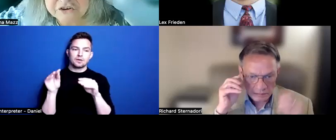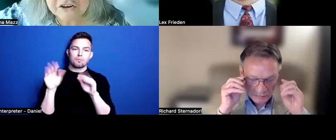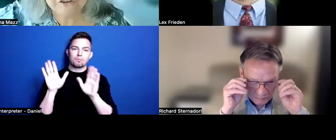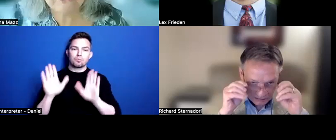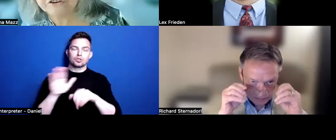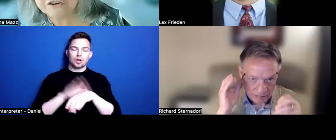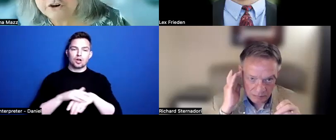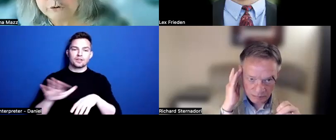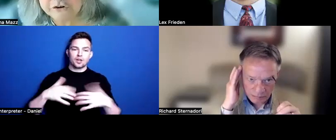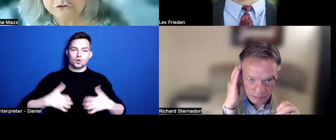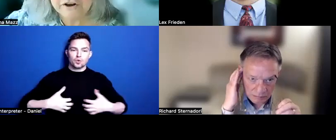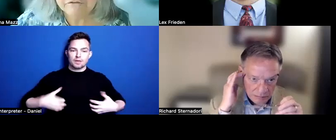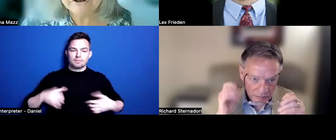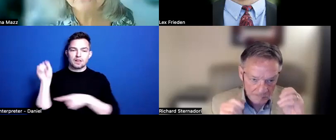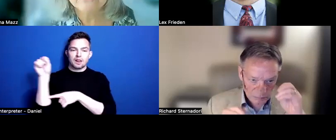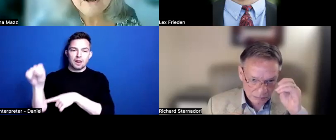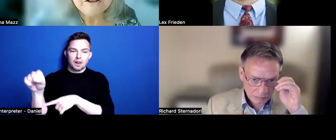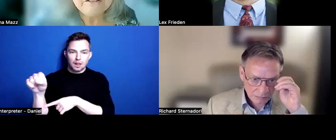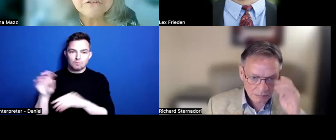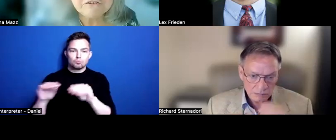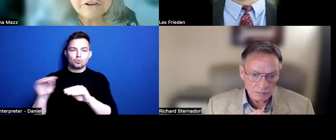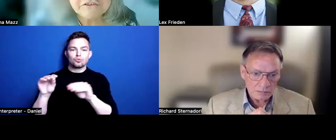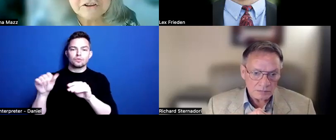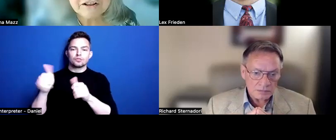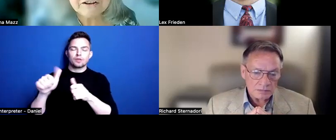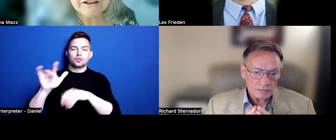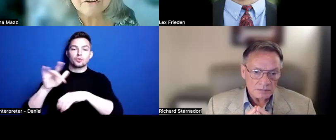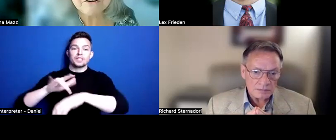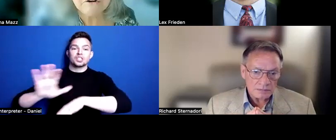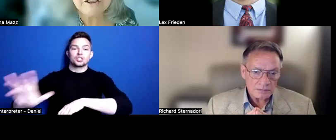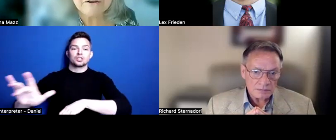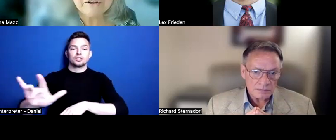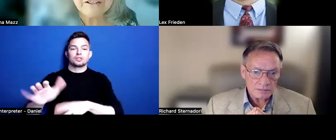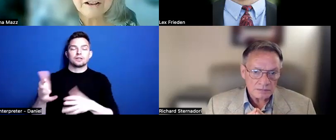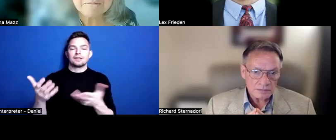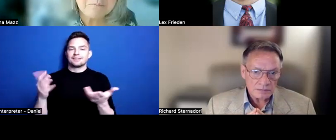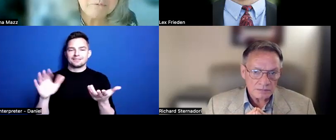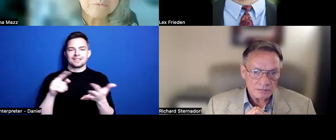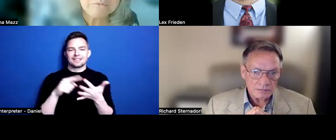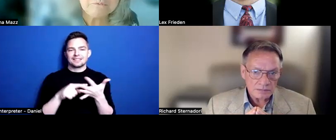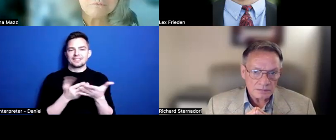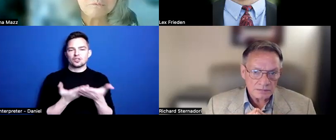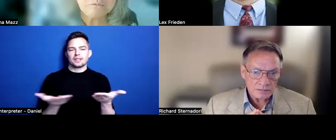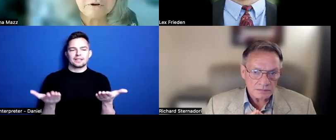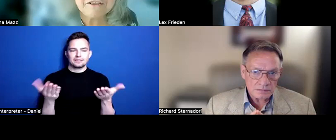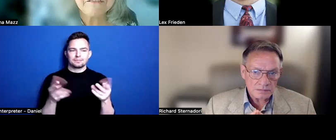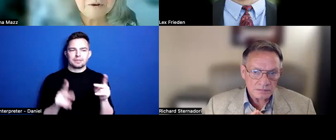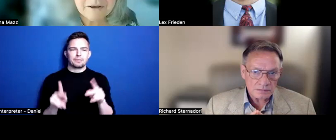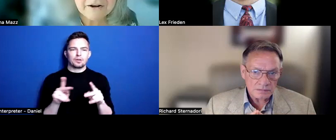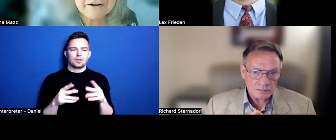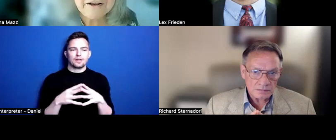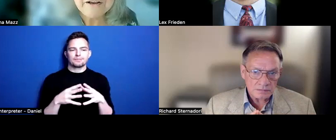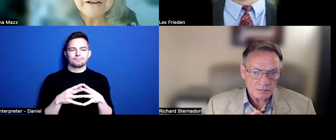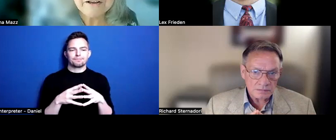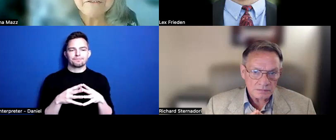rib cage as they're continuing to try to reach. These are things that people, if they